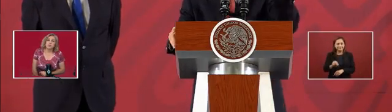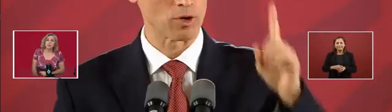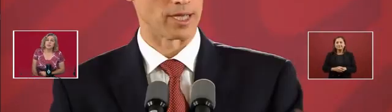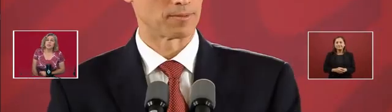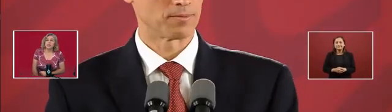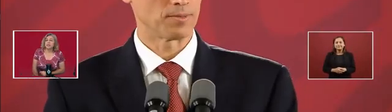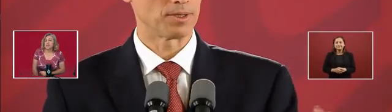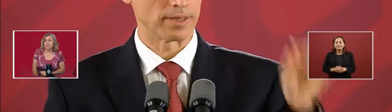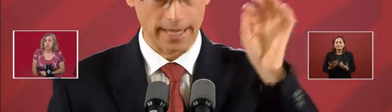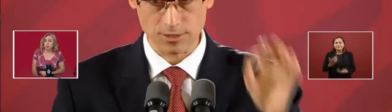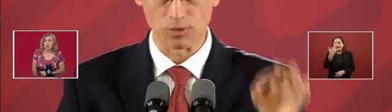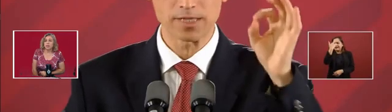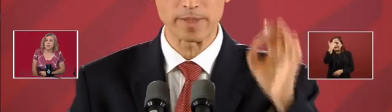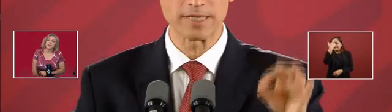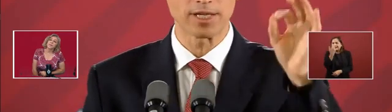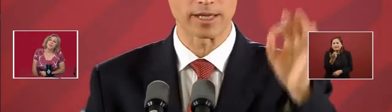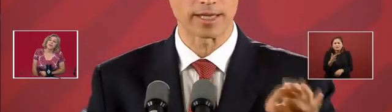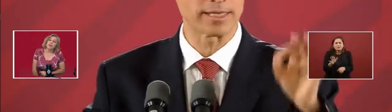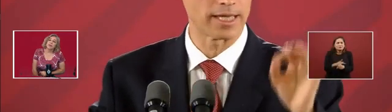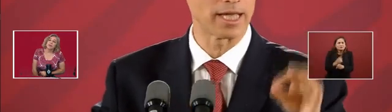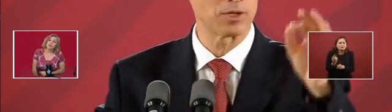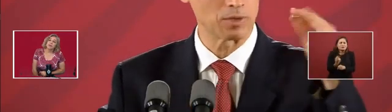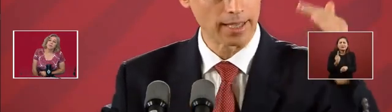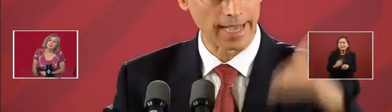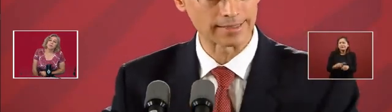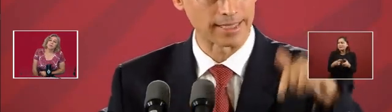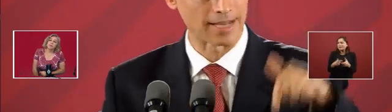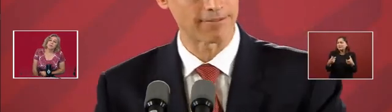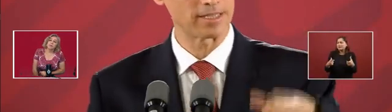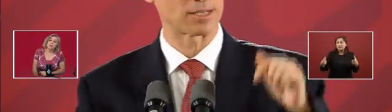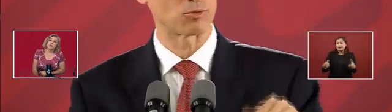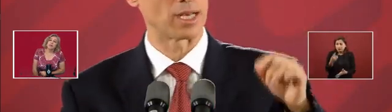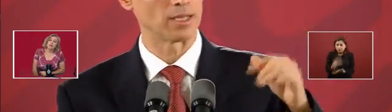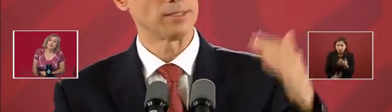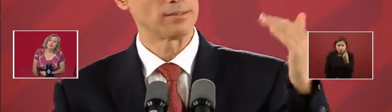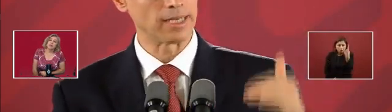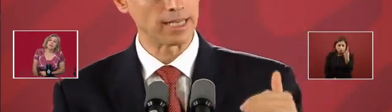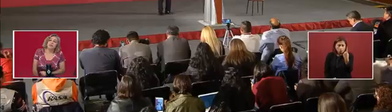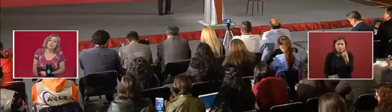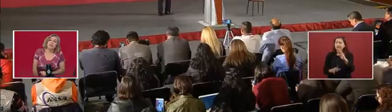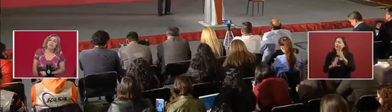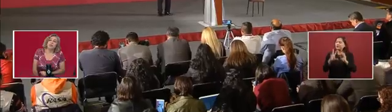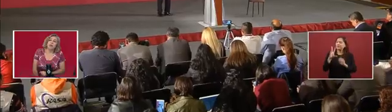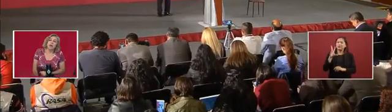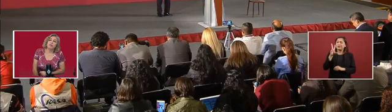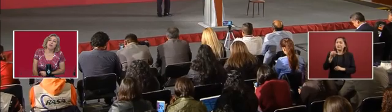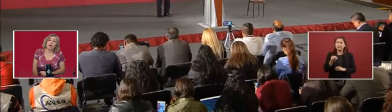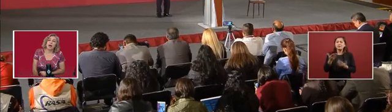so the concentrated areas and the percentage of particles in that area, it's the same way. You just